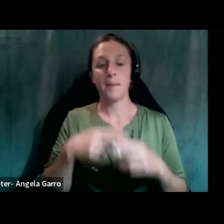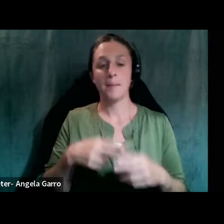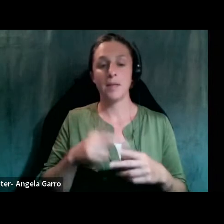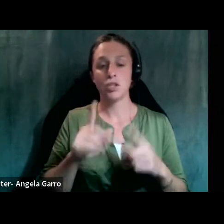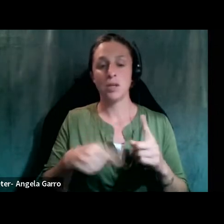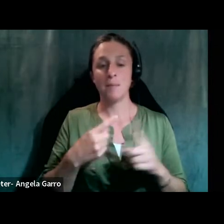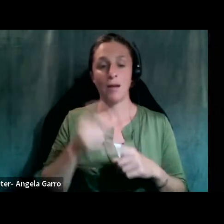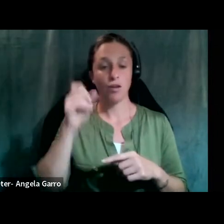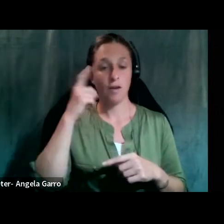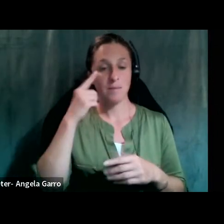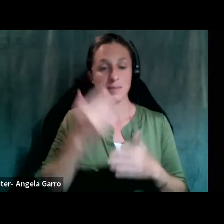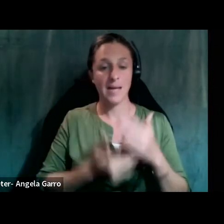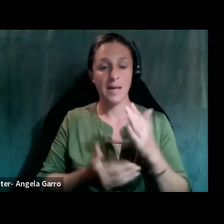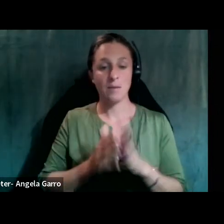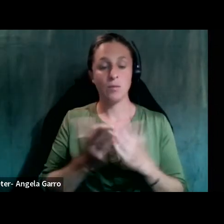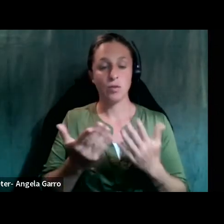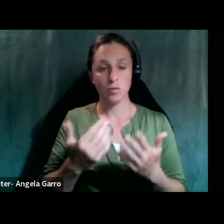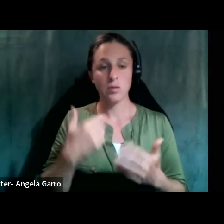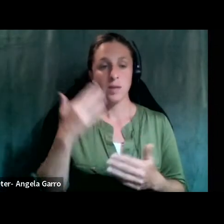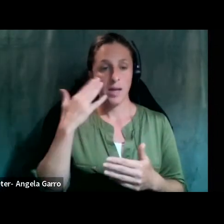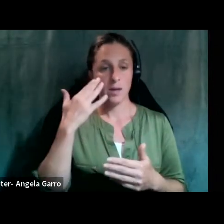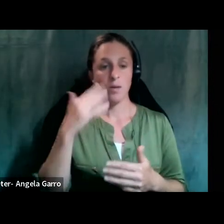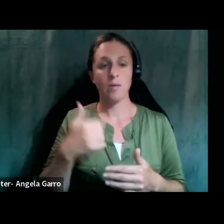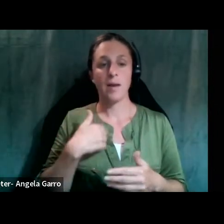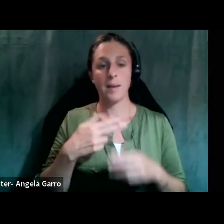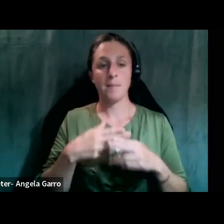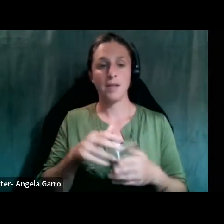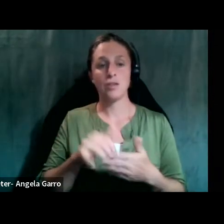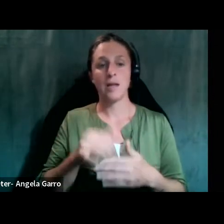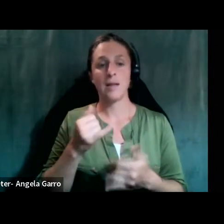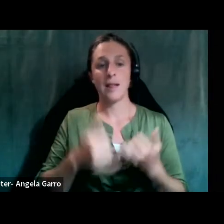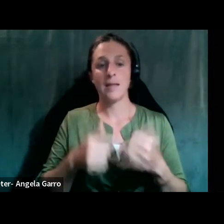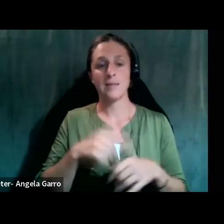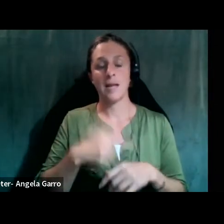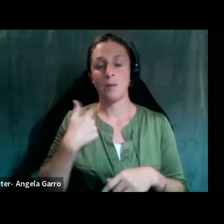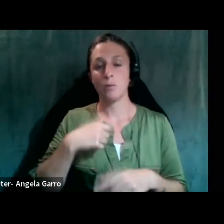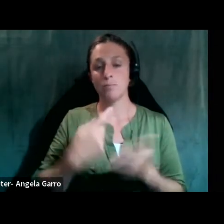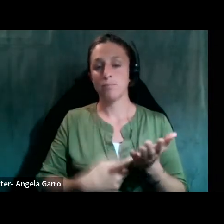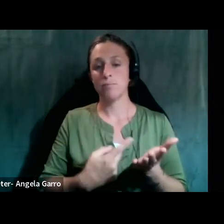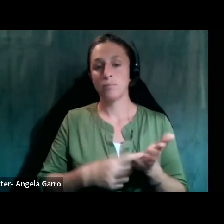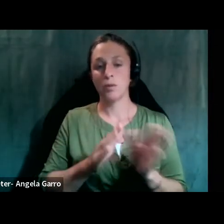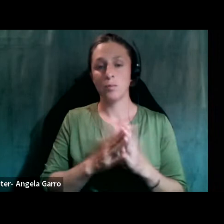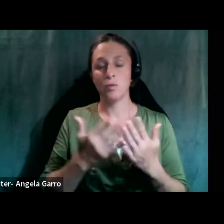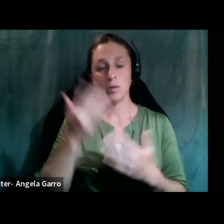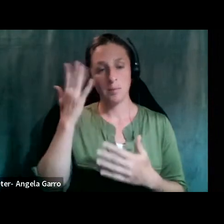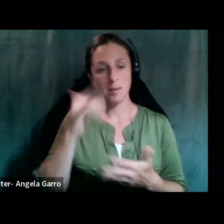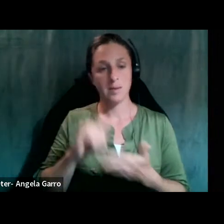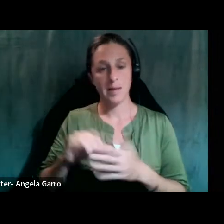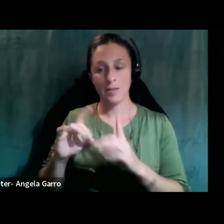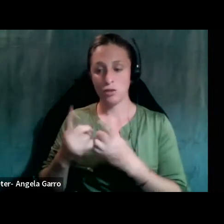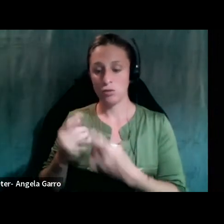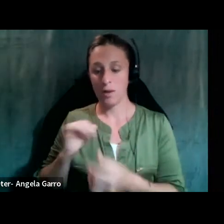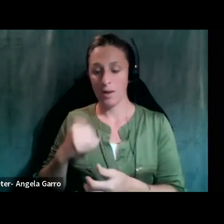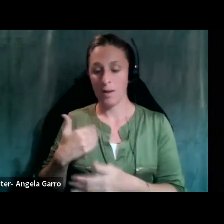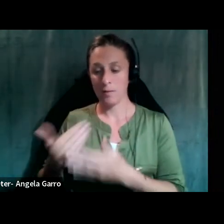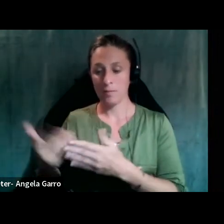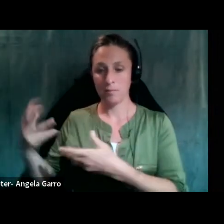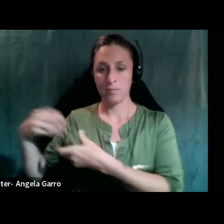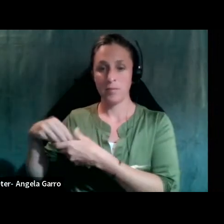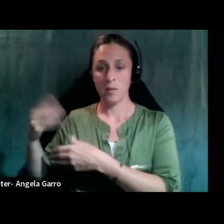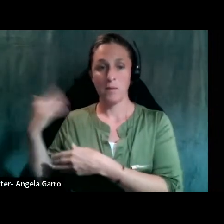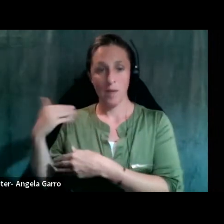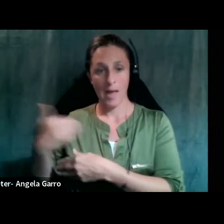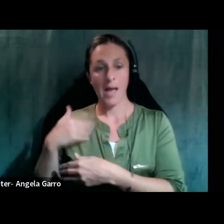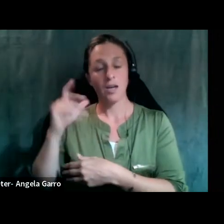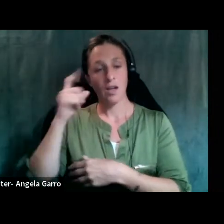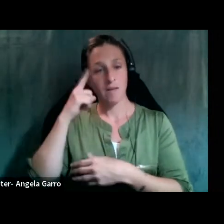the governance handbooks. I know I mentioned that last time we talked about the book because the district I was part of before had a governance handbook,